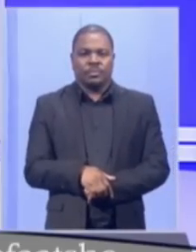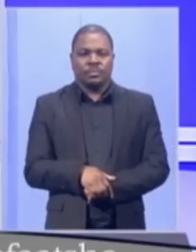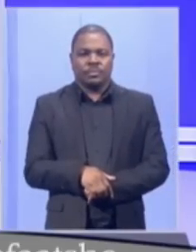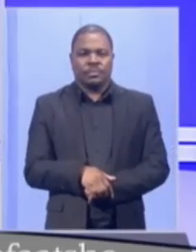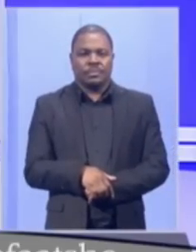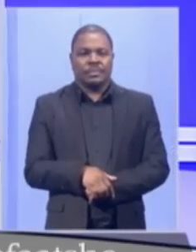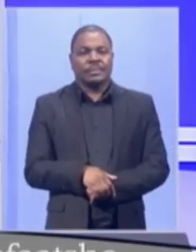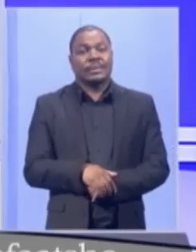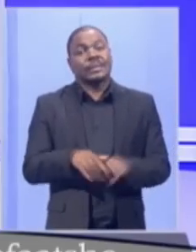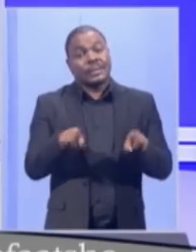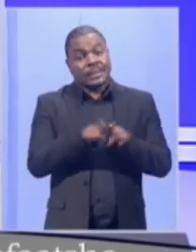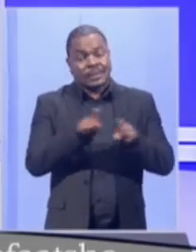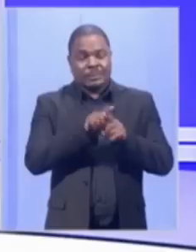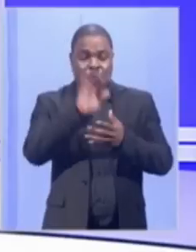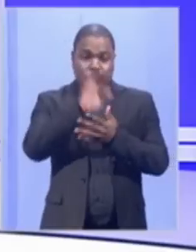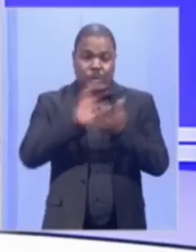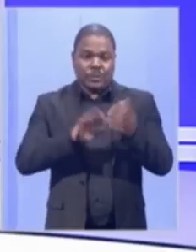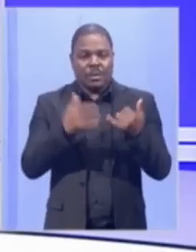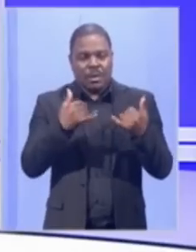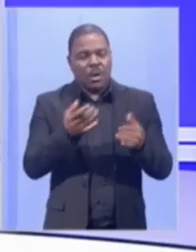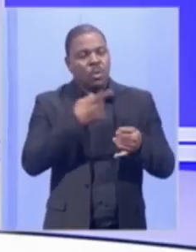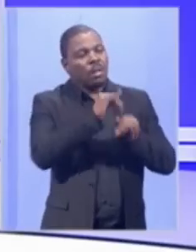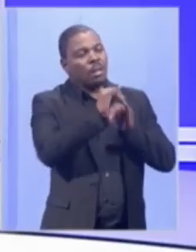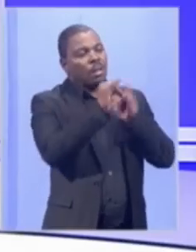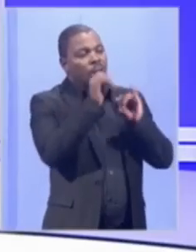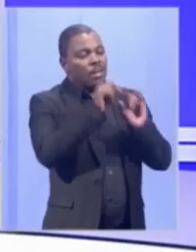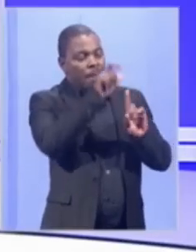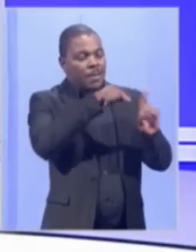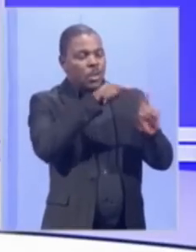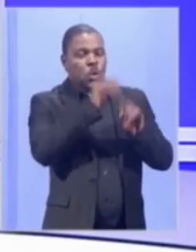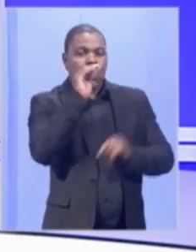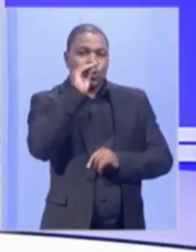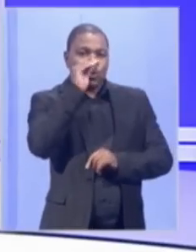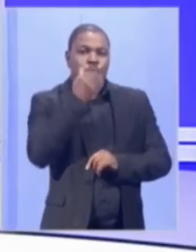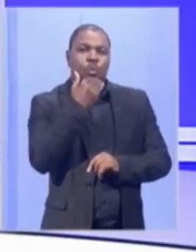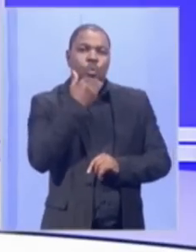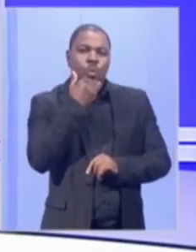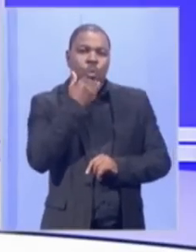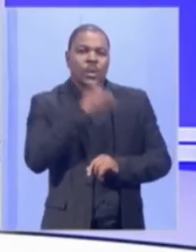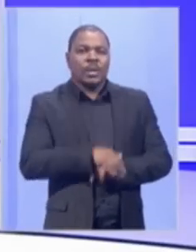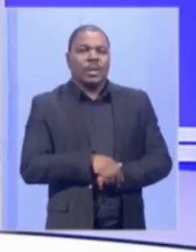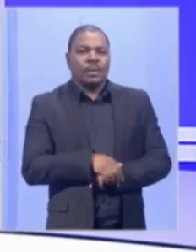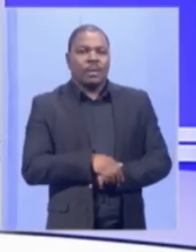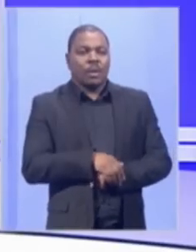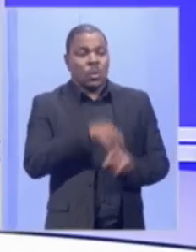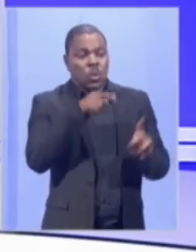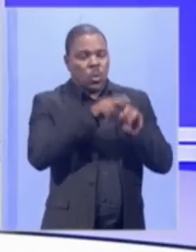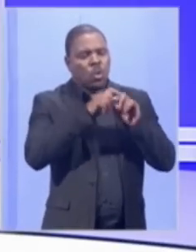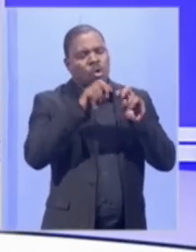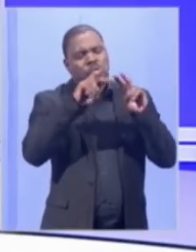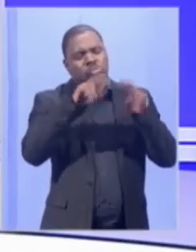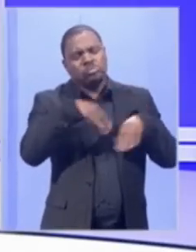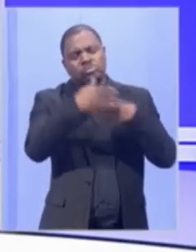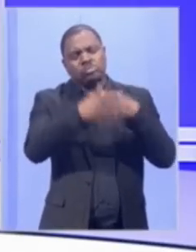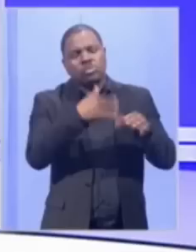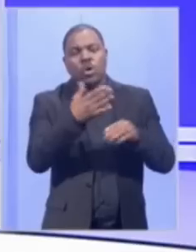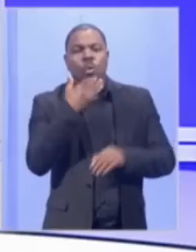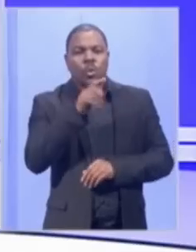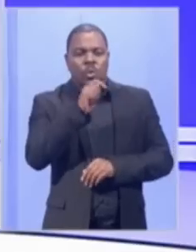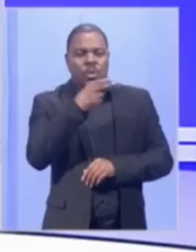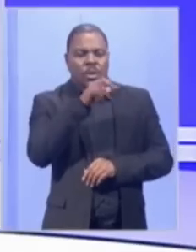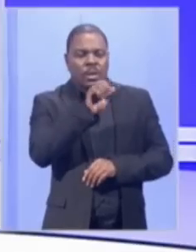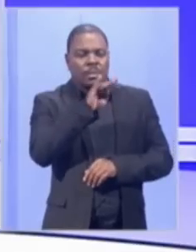Re santse re le tabeng ena re buisana le moqolotsi wa rona wa ditaba ya setseng taba ena morao Thabiso Mose